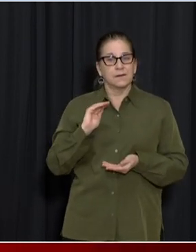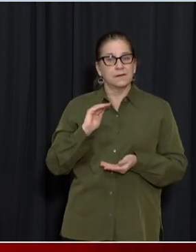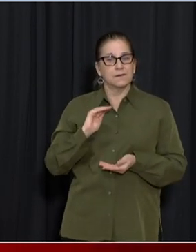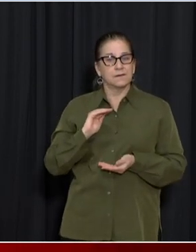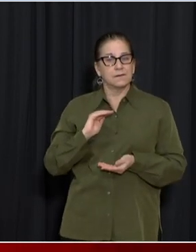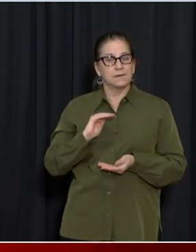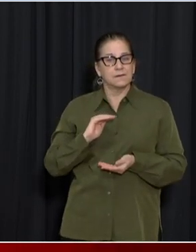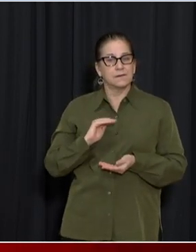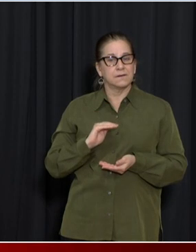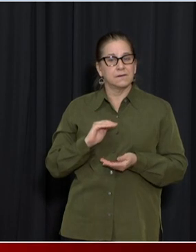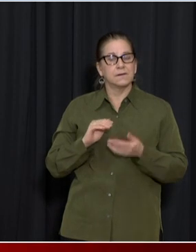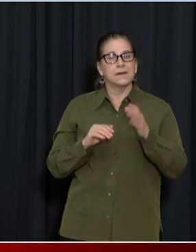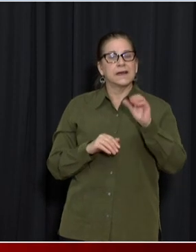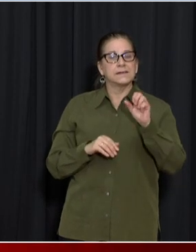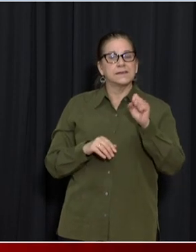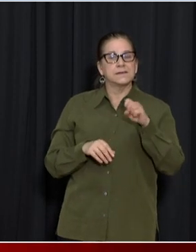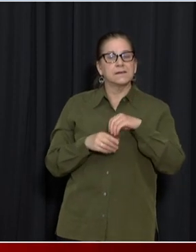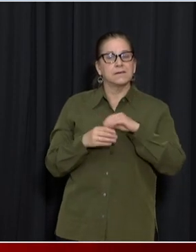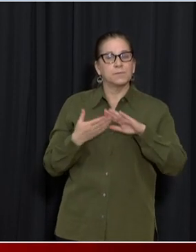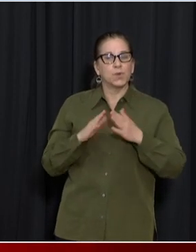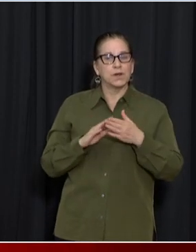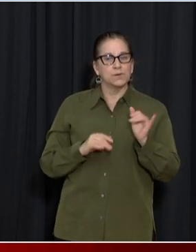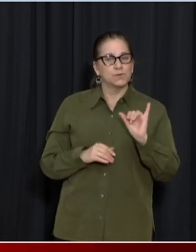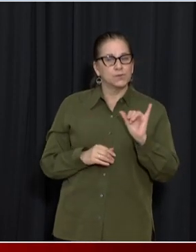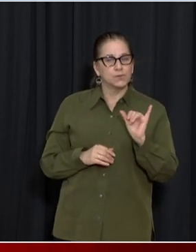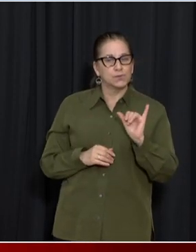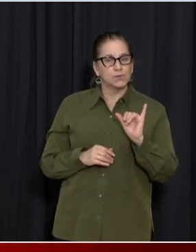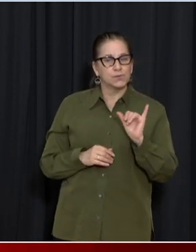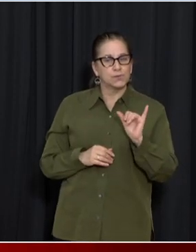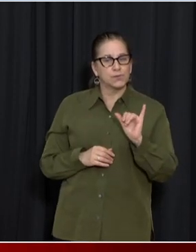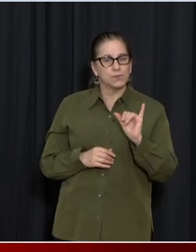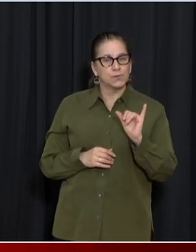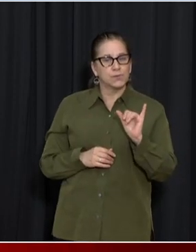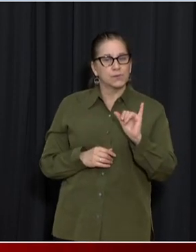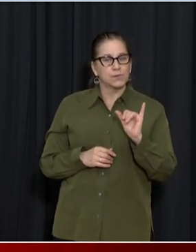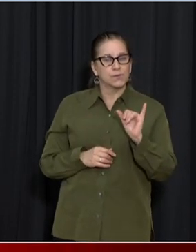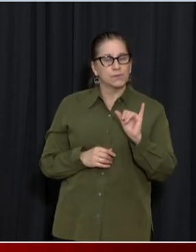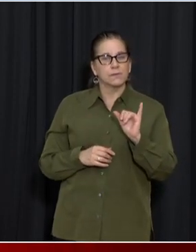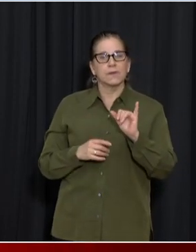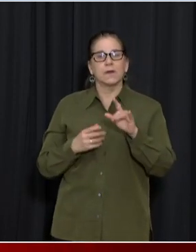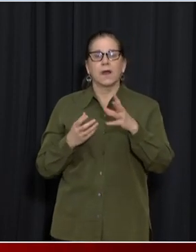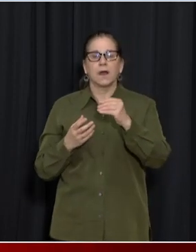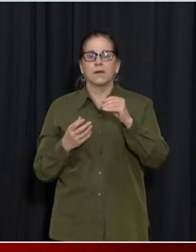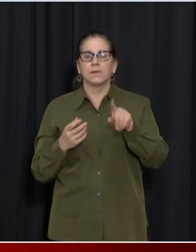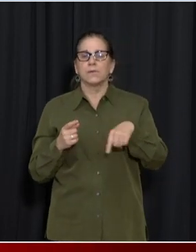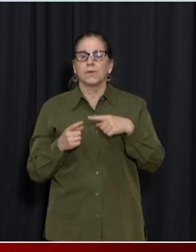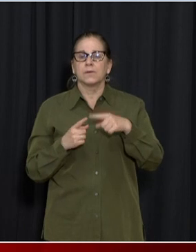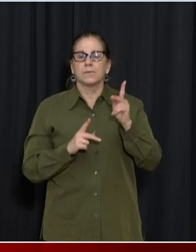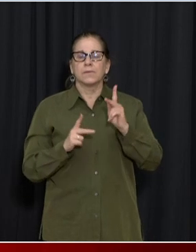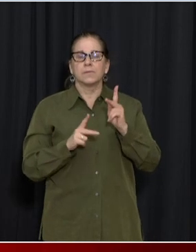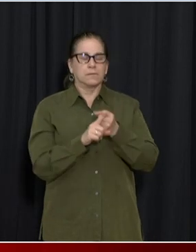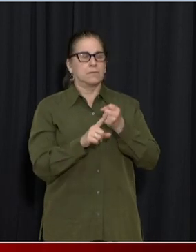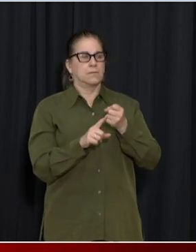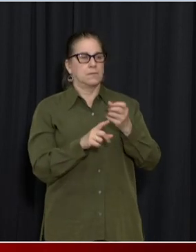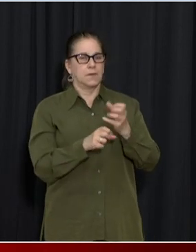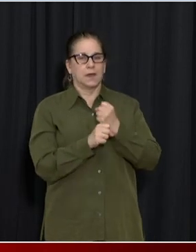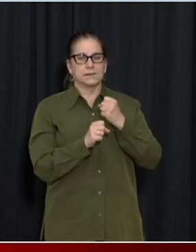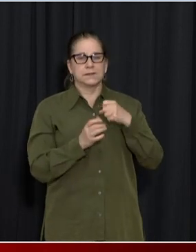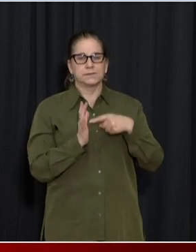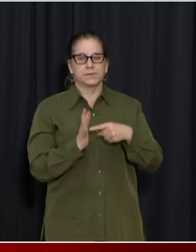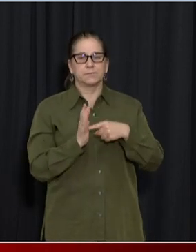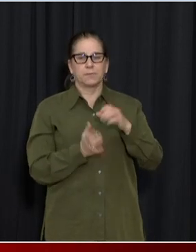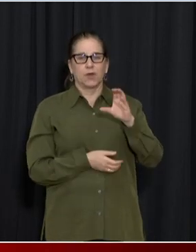by the symptom onset date. The number of new cases that we report to you all daily is not the